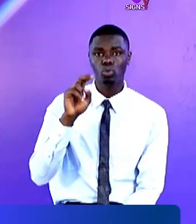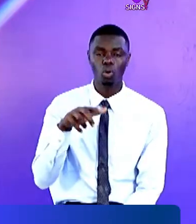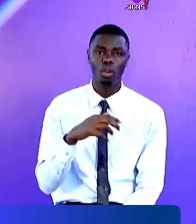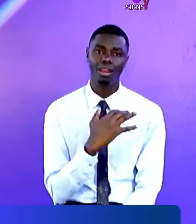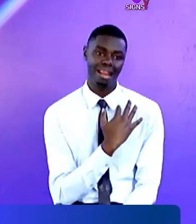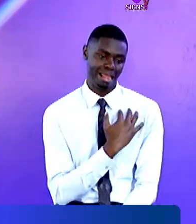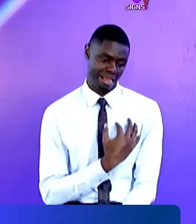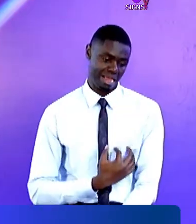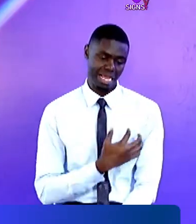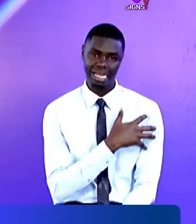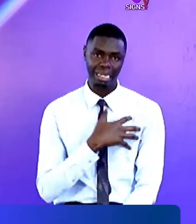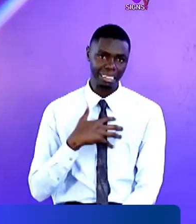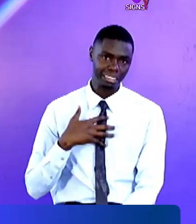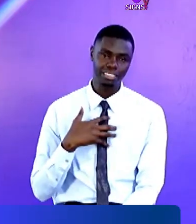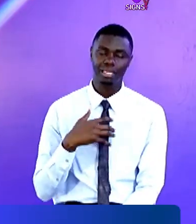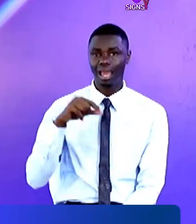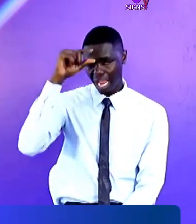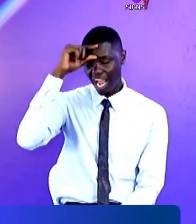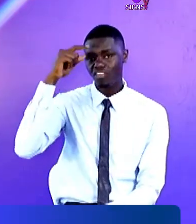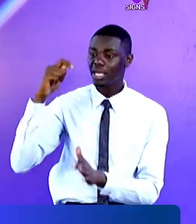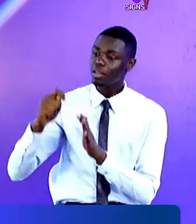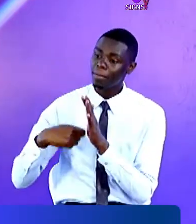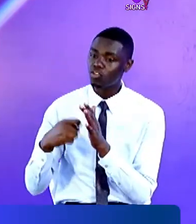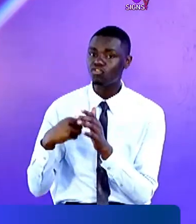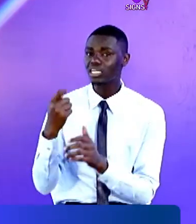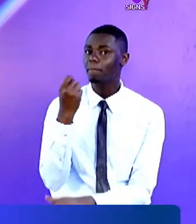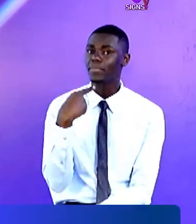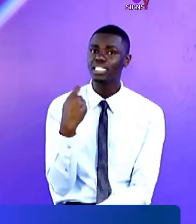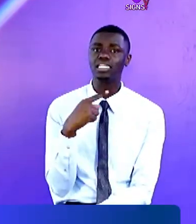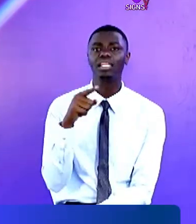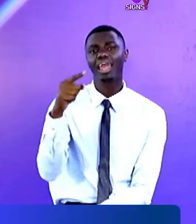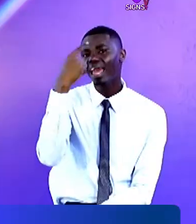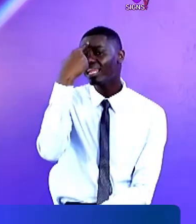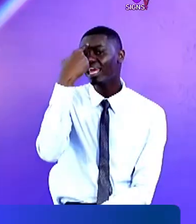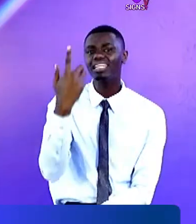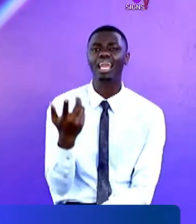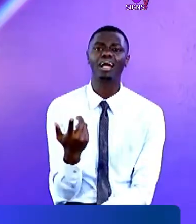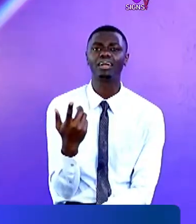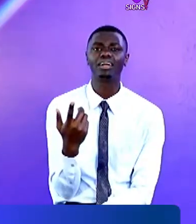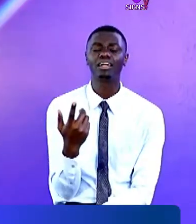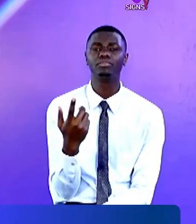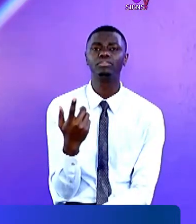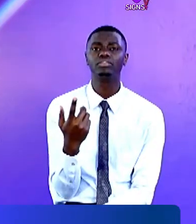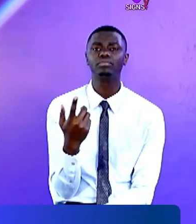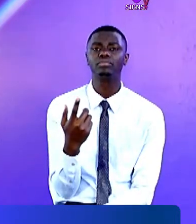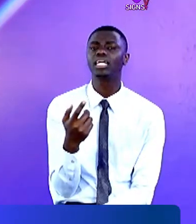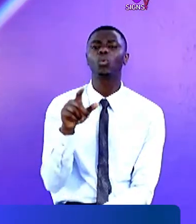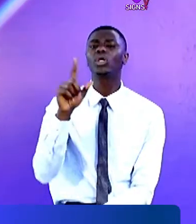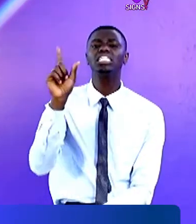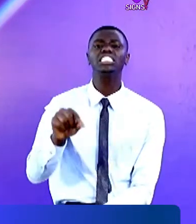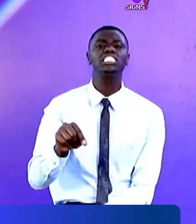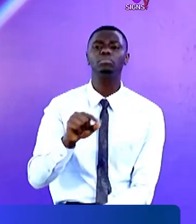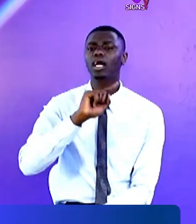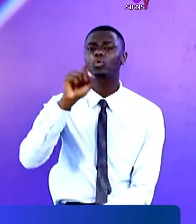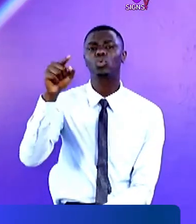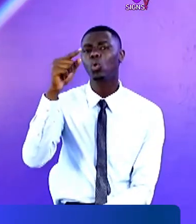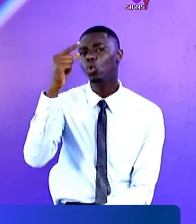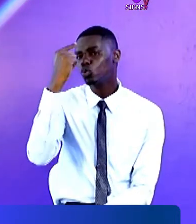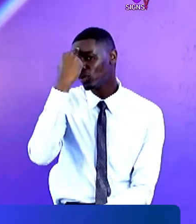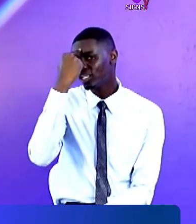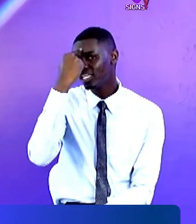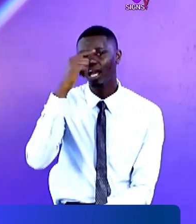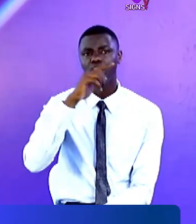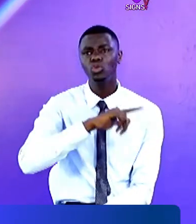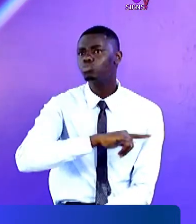Nordic countries, government manufactures medicine. Go to India. Why is it cheaper to go to India, take